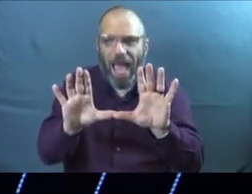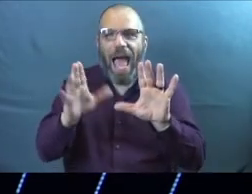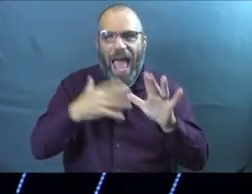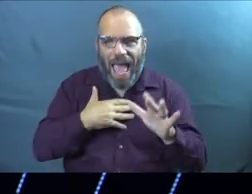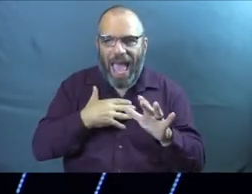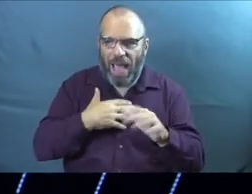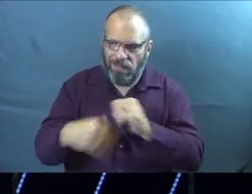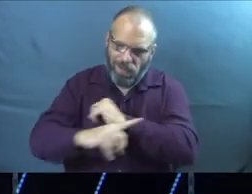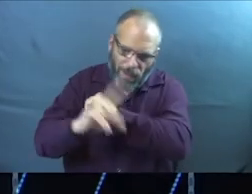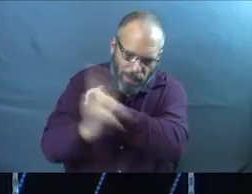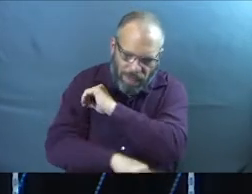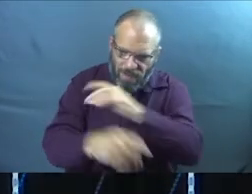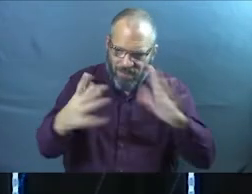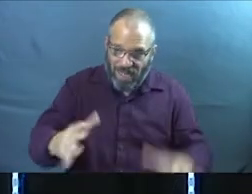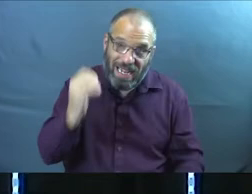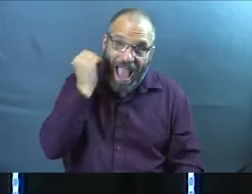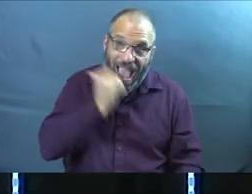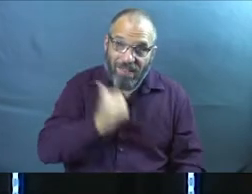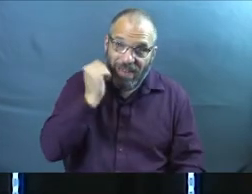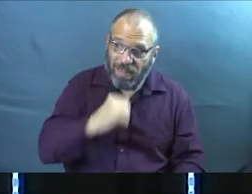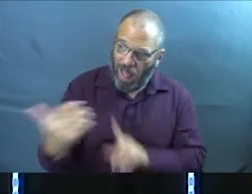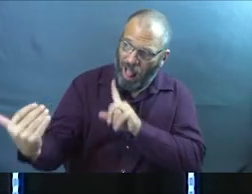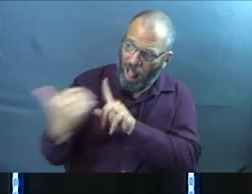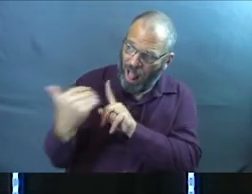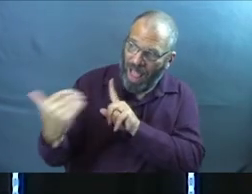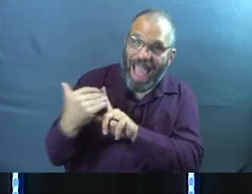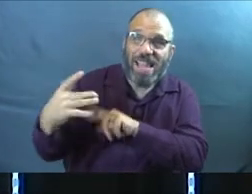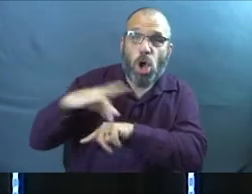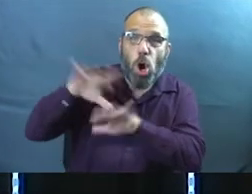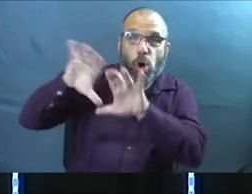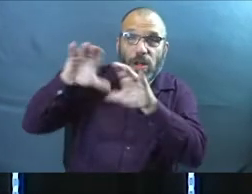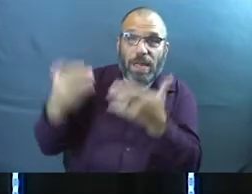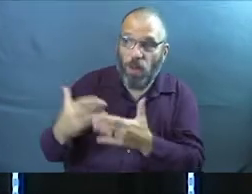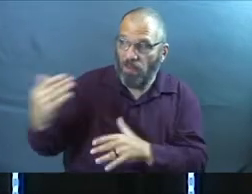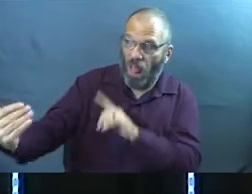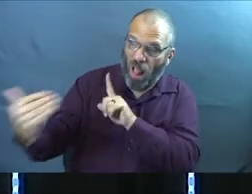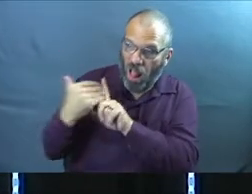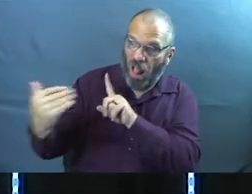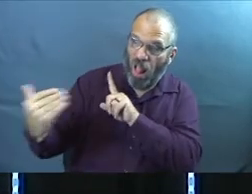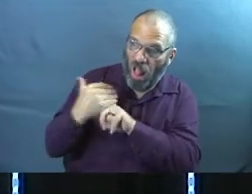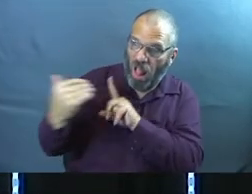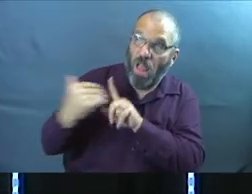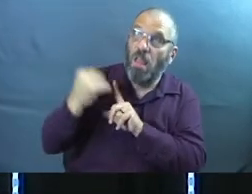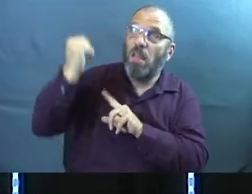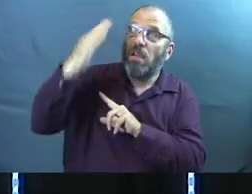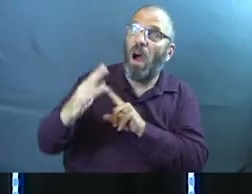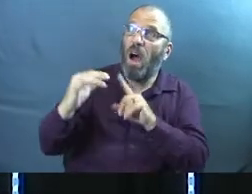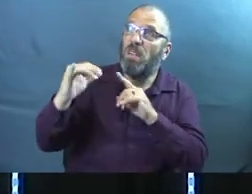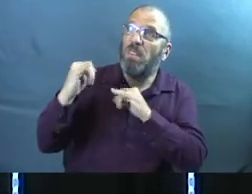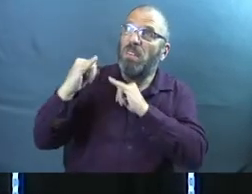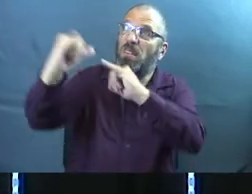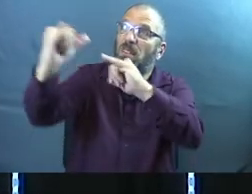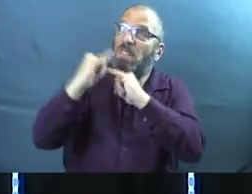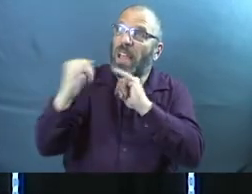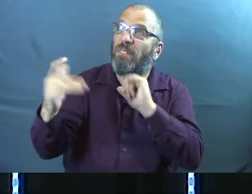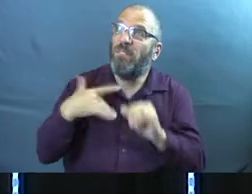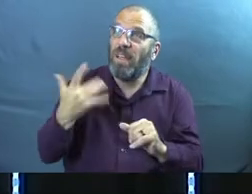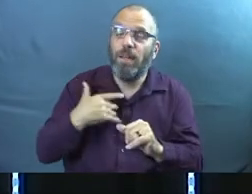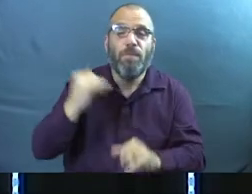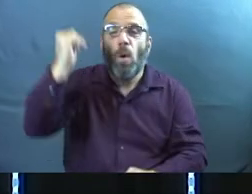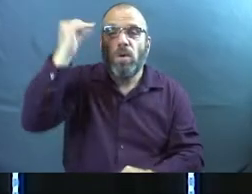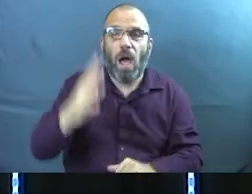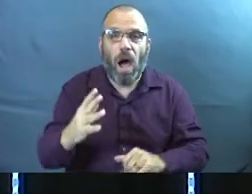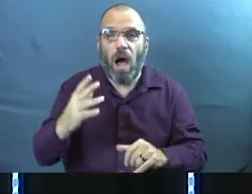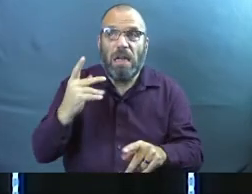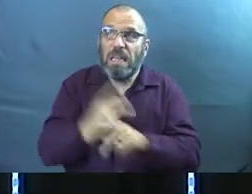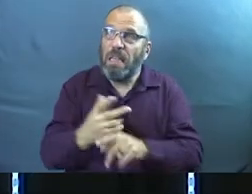we've got the punishment every single day in the earthly realm from people, we think that God must feel the same way. God also wants